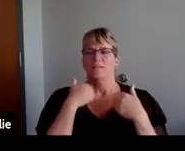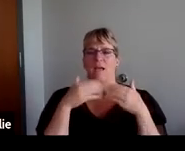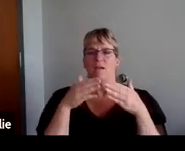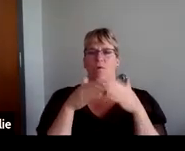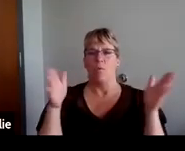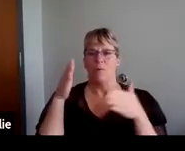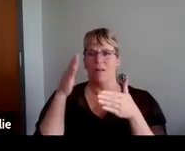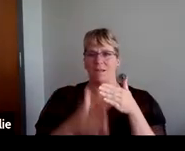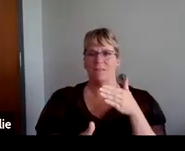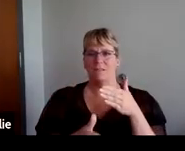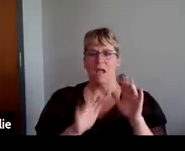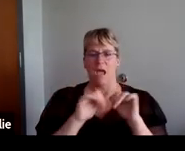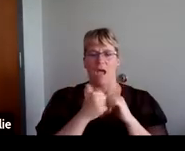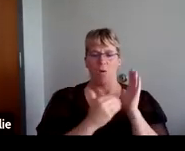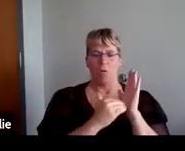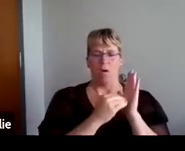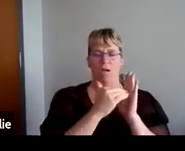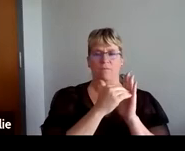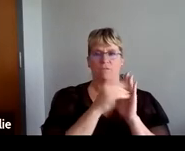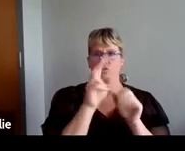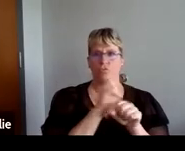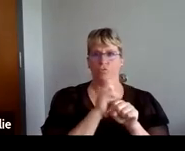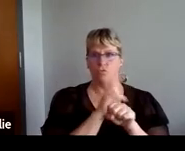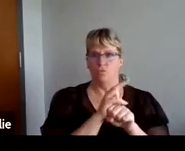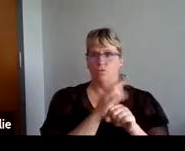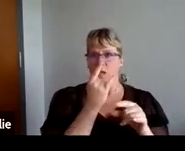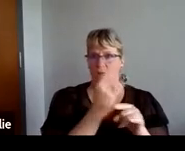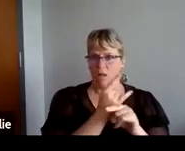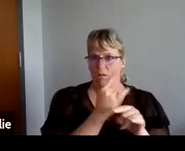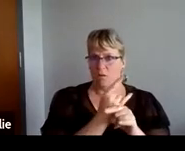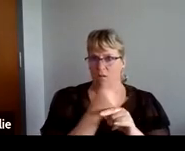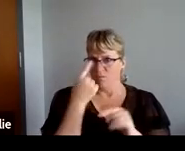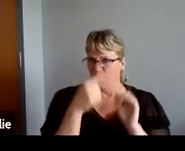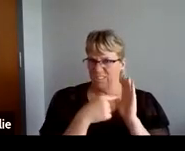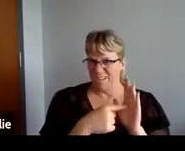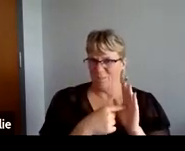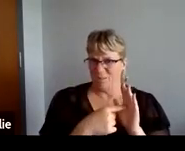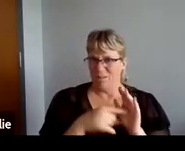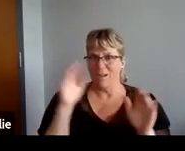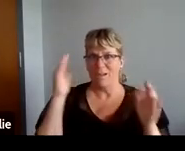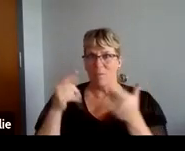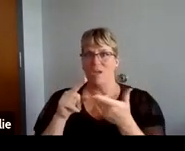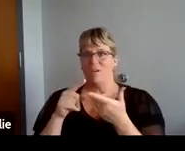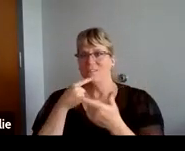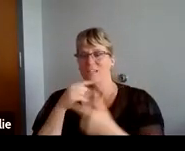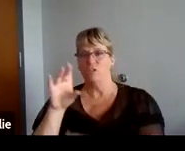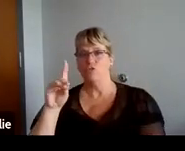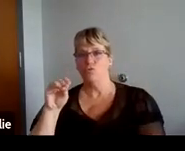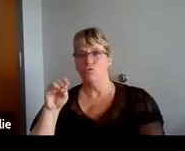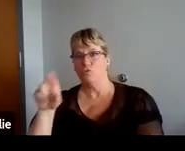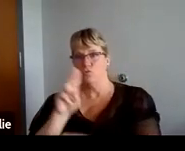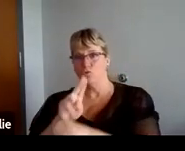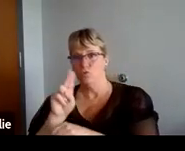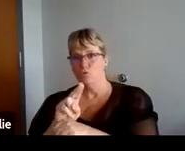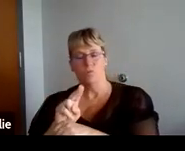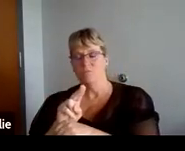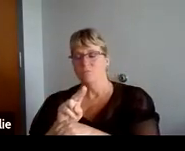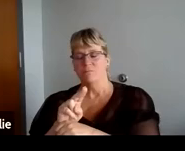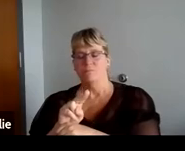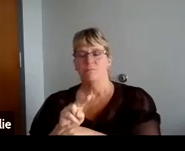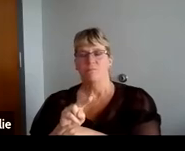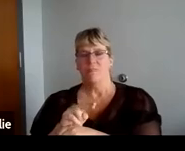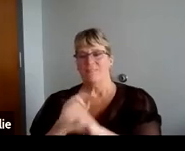questions. How often do you use alcohol, for instance, as opposed to do you use alcohol? That's going to